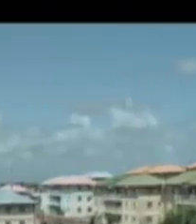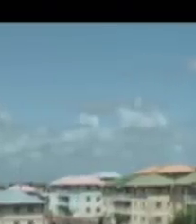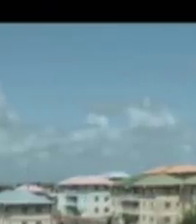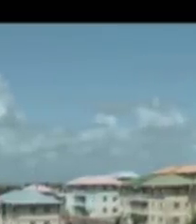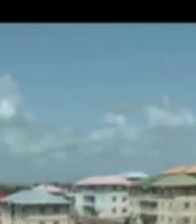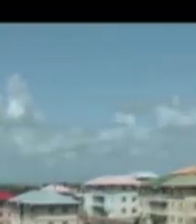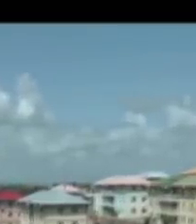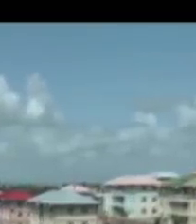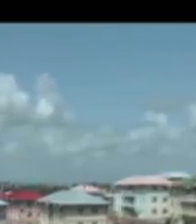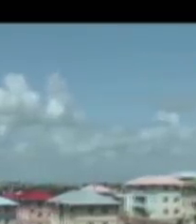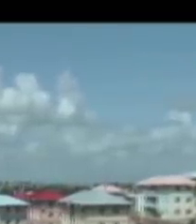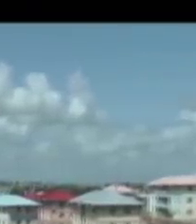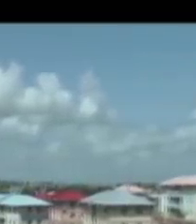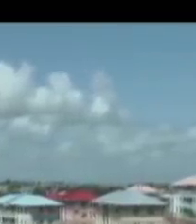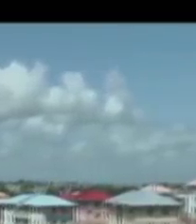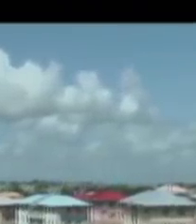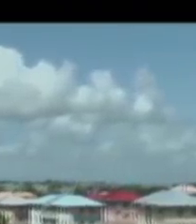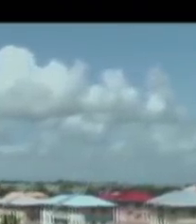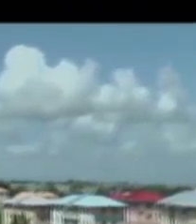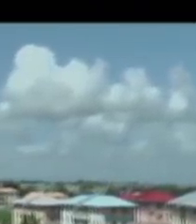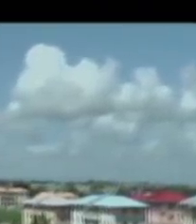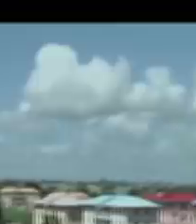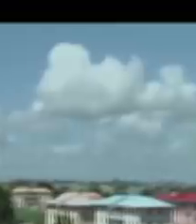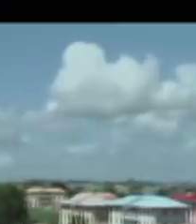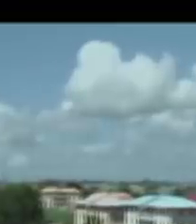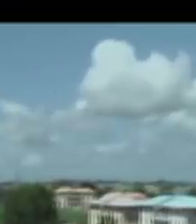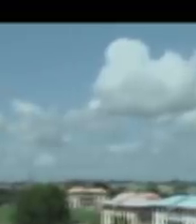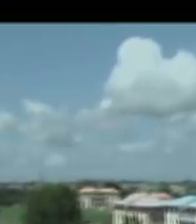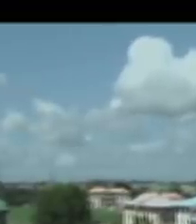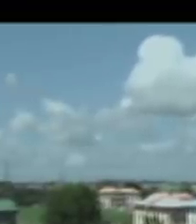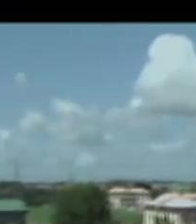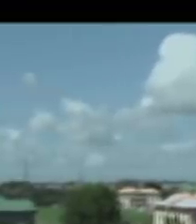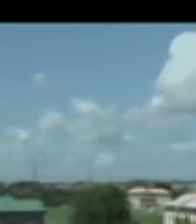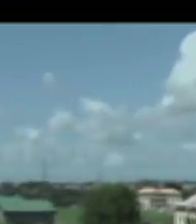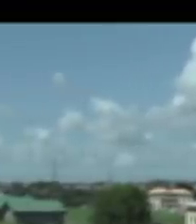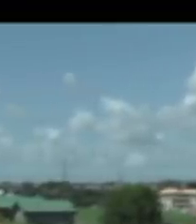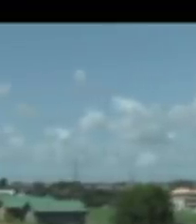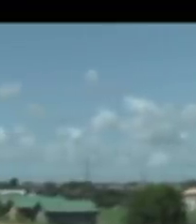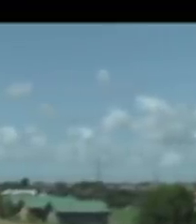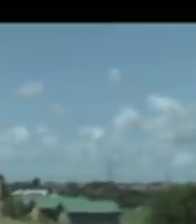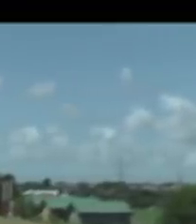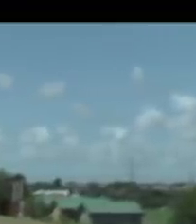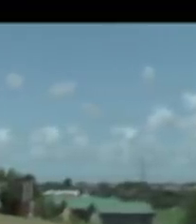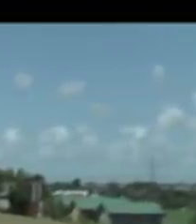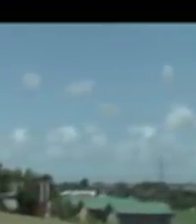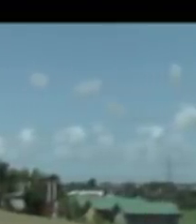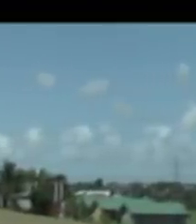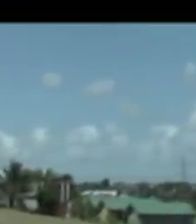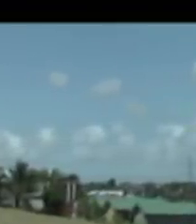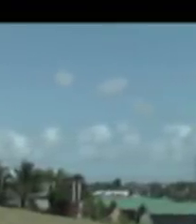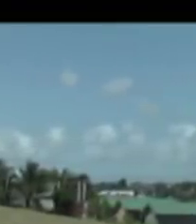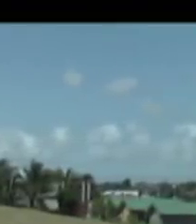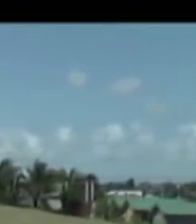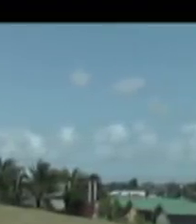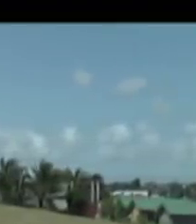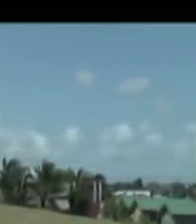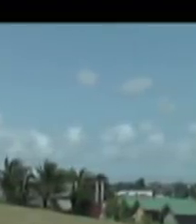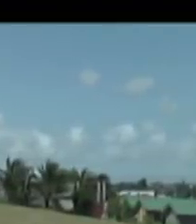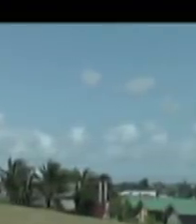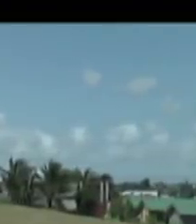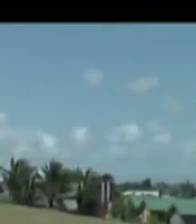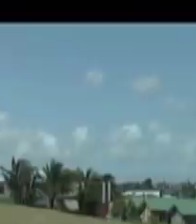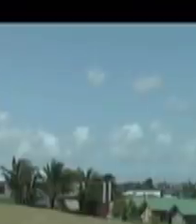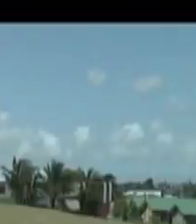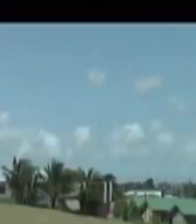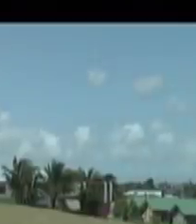be made to the landlord and the tenant will only be told that the payment is made. Those who are caught trying to cheat the